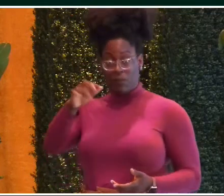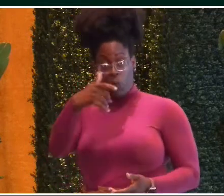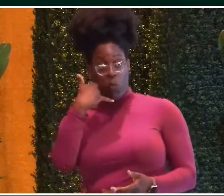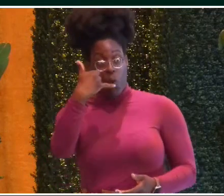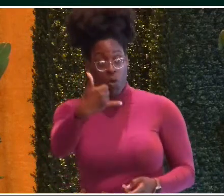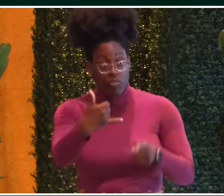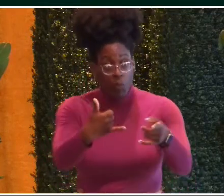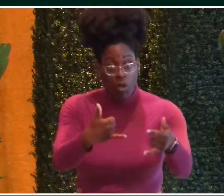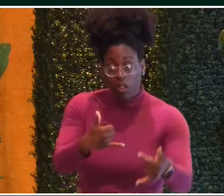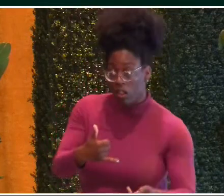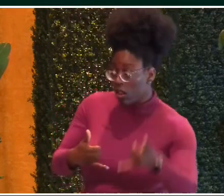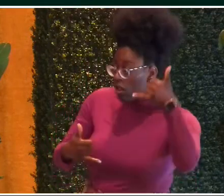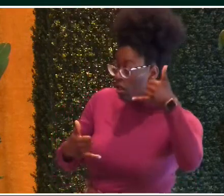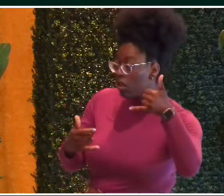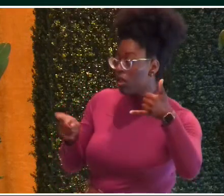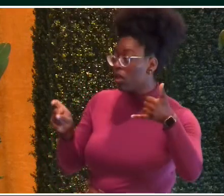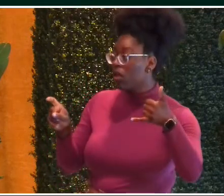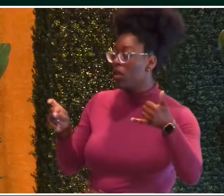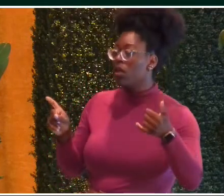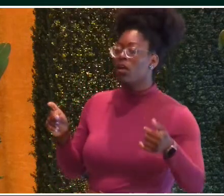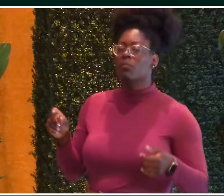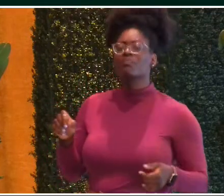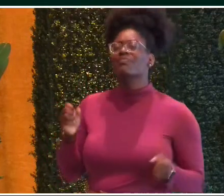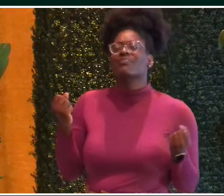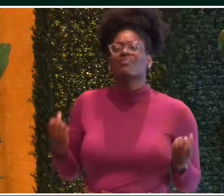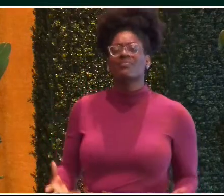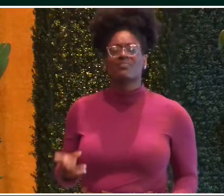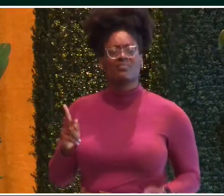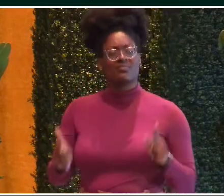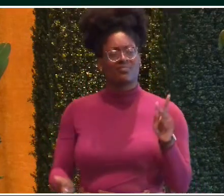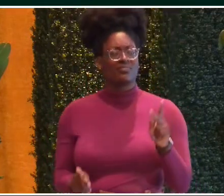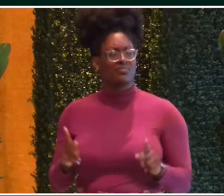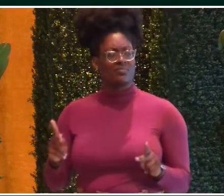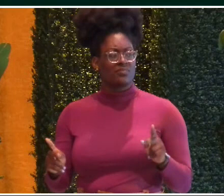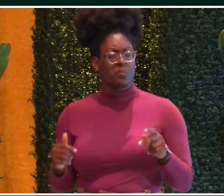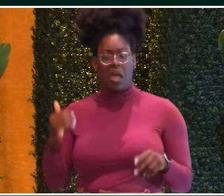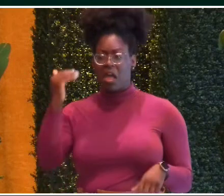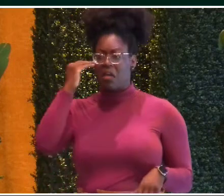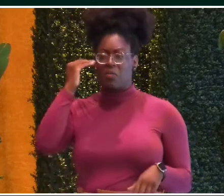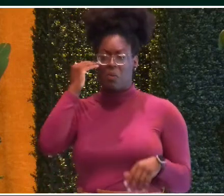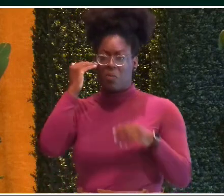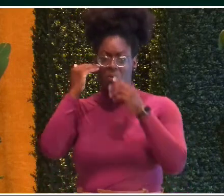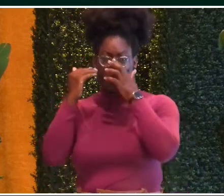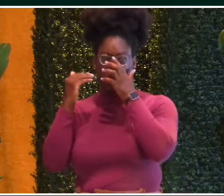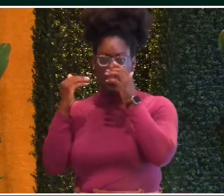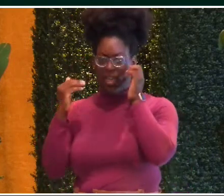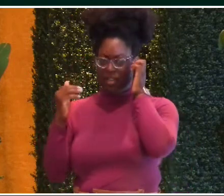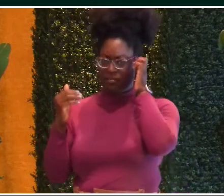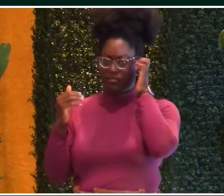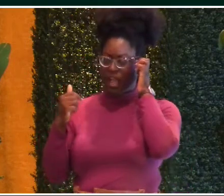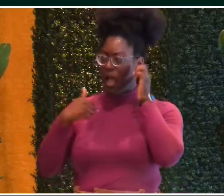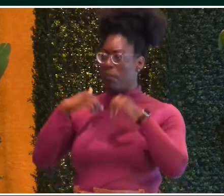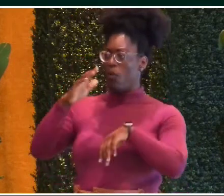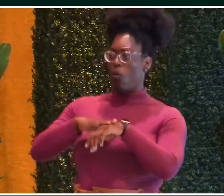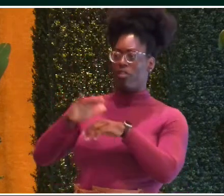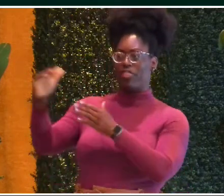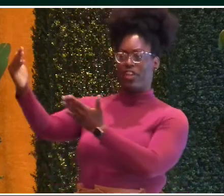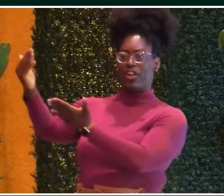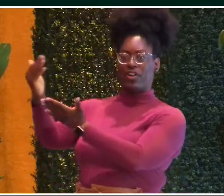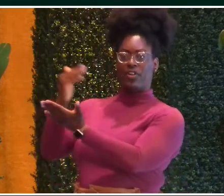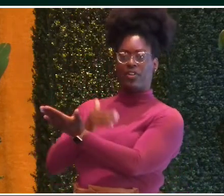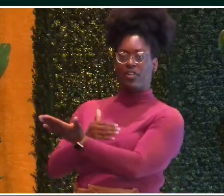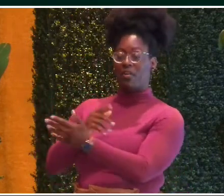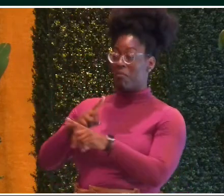your map? There are a lot of people, for example, that turns out I'm on their map. Well, I didn't consent to that. So if you call me,